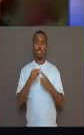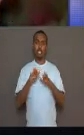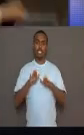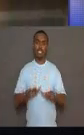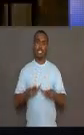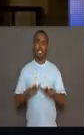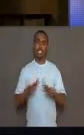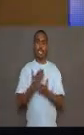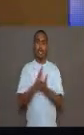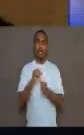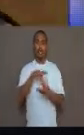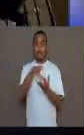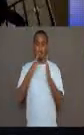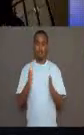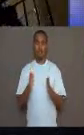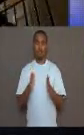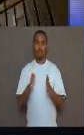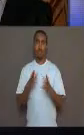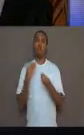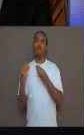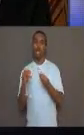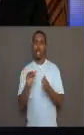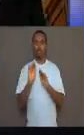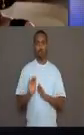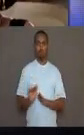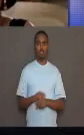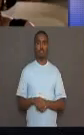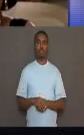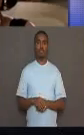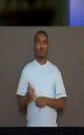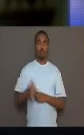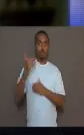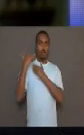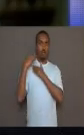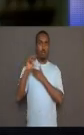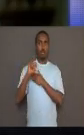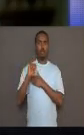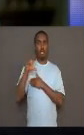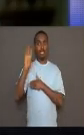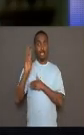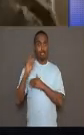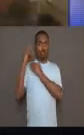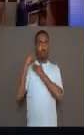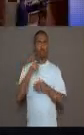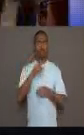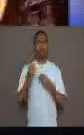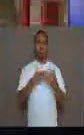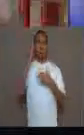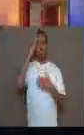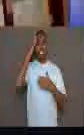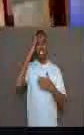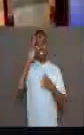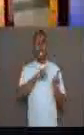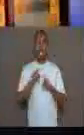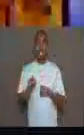safe among the terrorist market. The boss of MI6, known simply